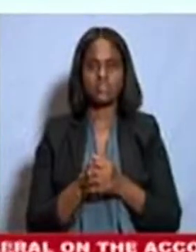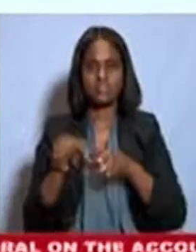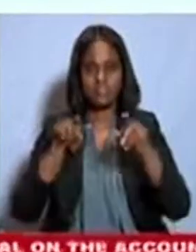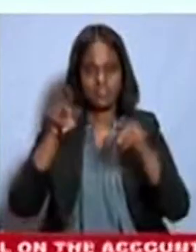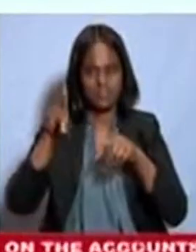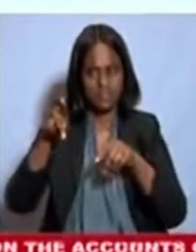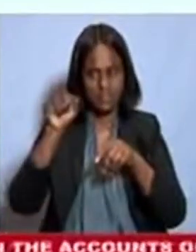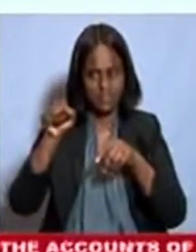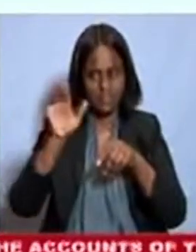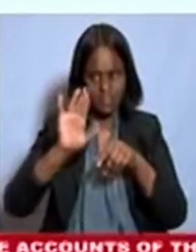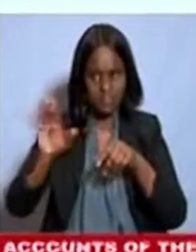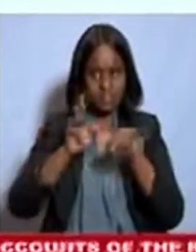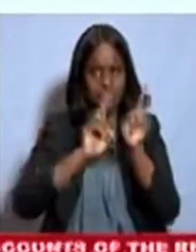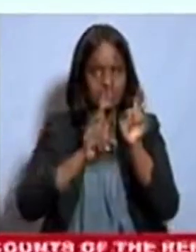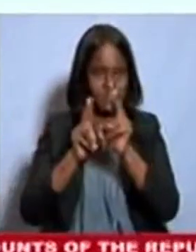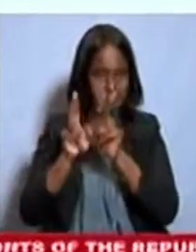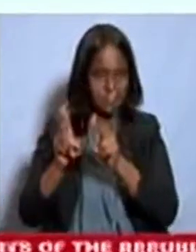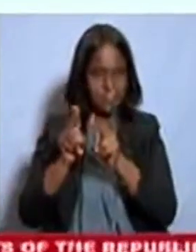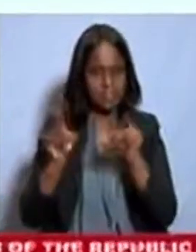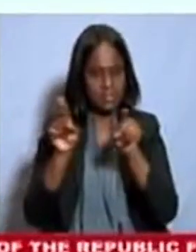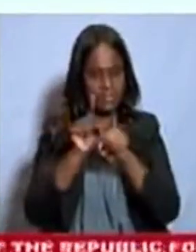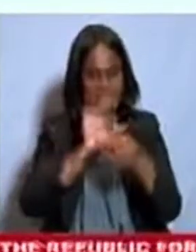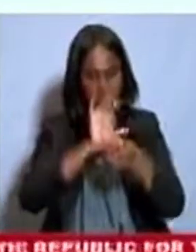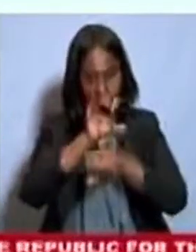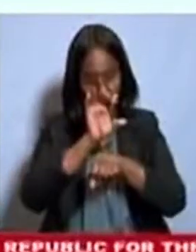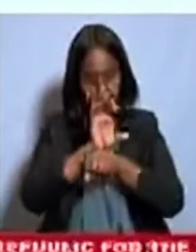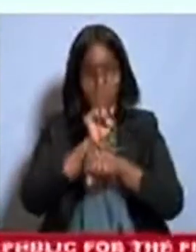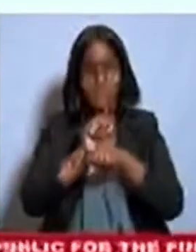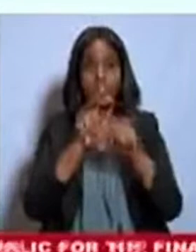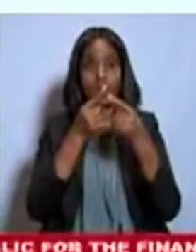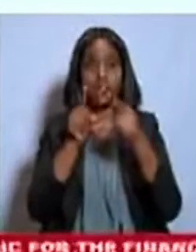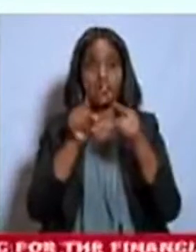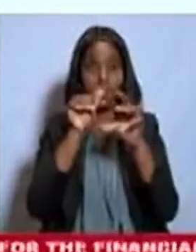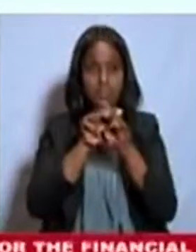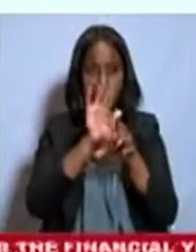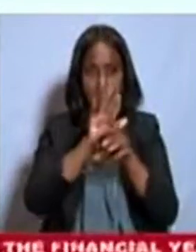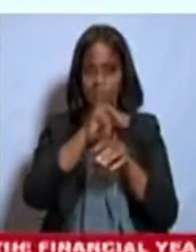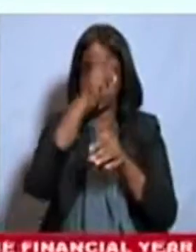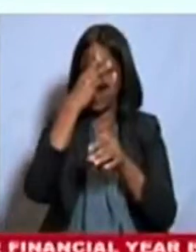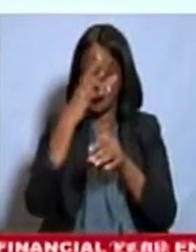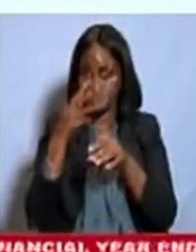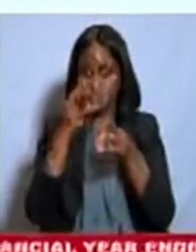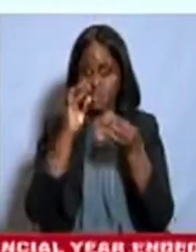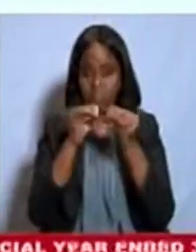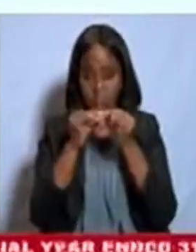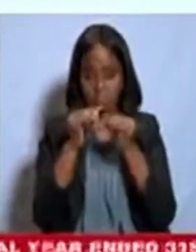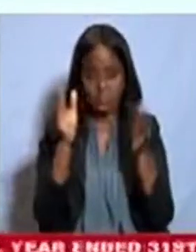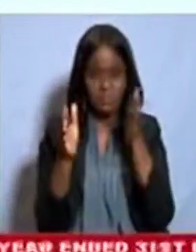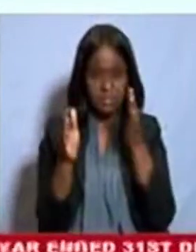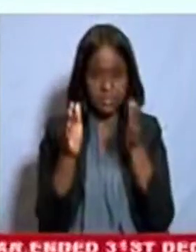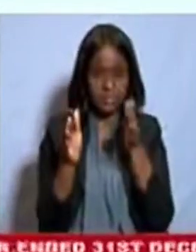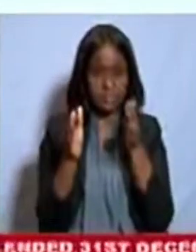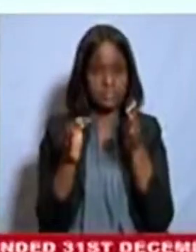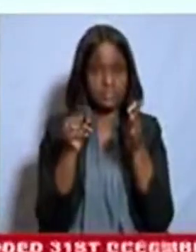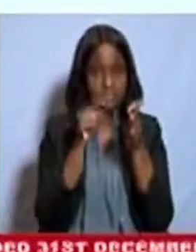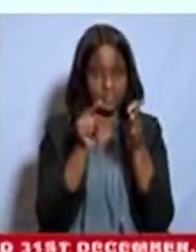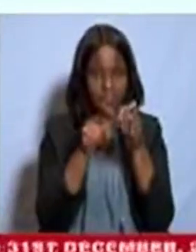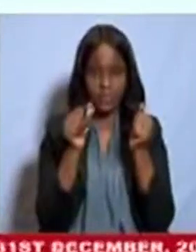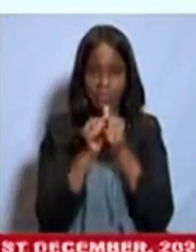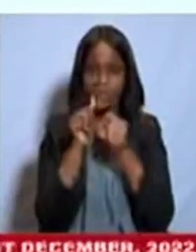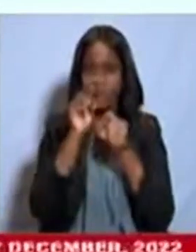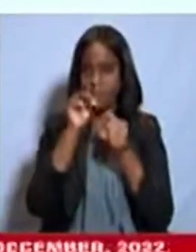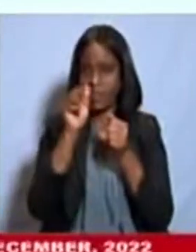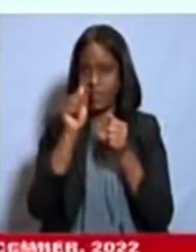Controlling officer's response was, the difference in the NRC numbers between the soft copy and the